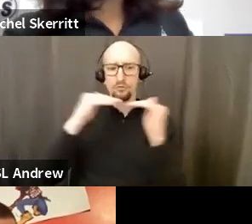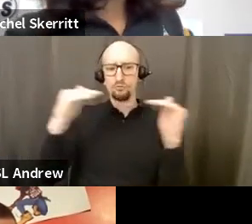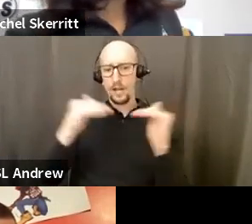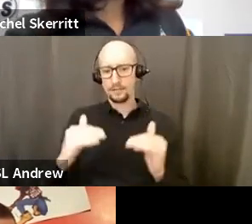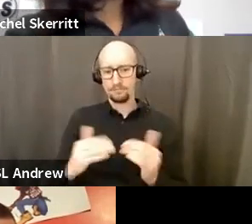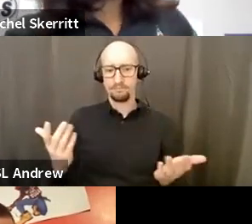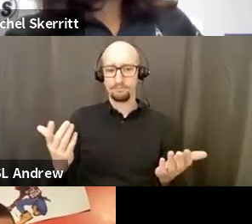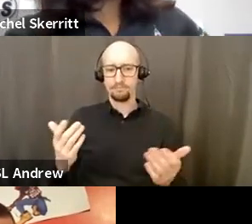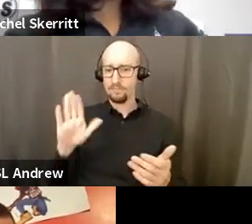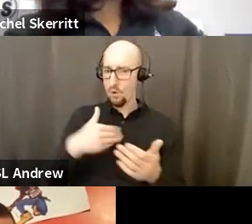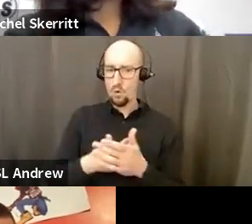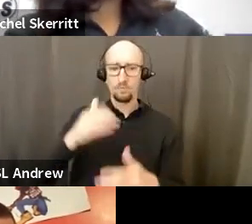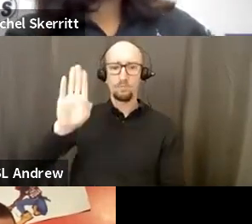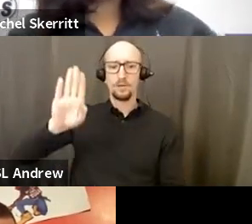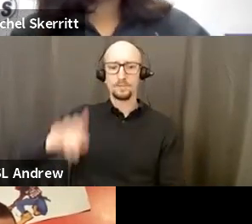district.